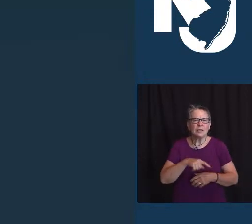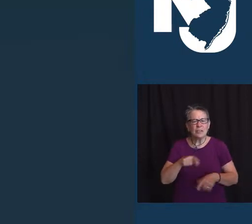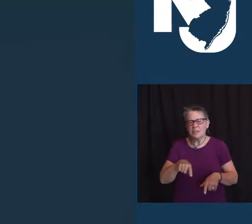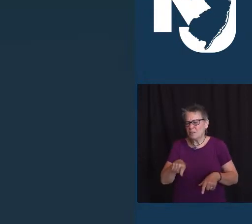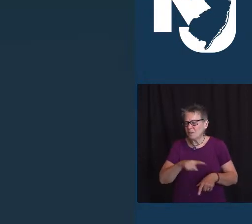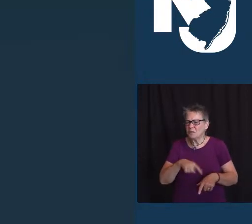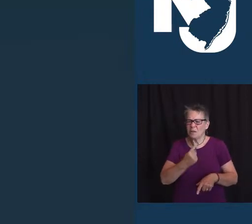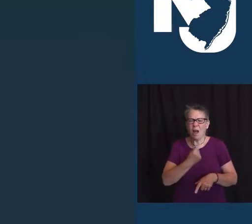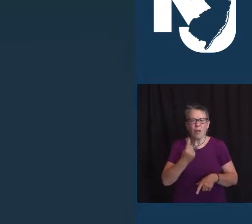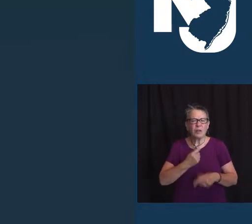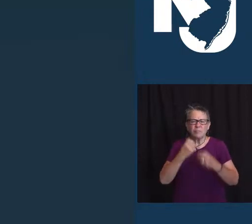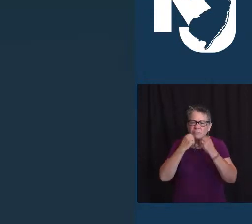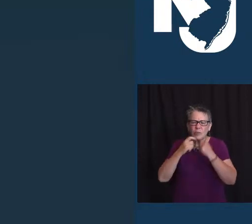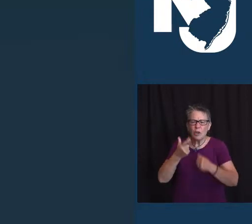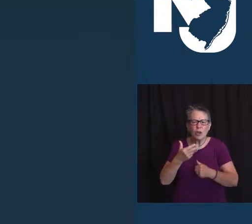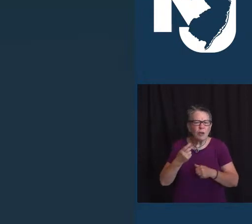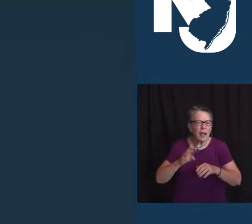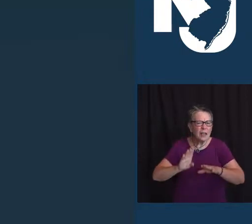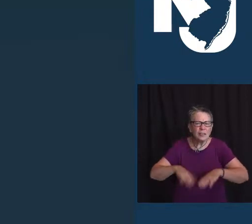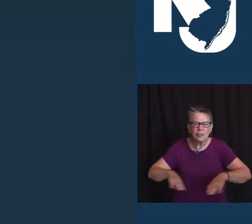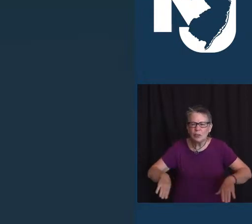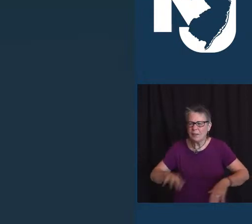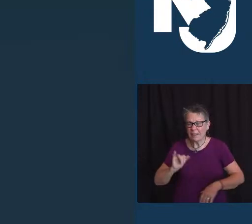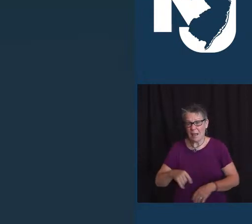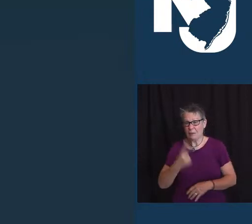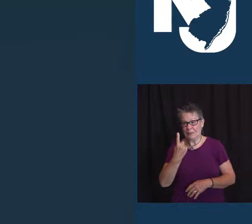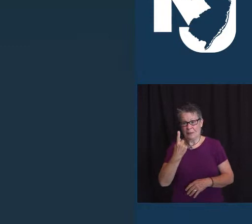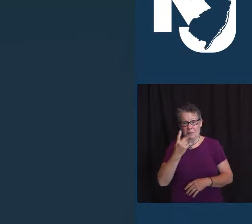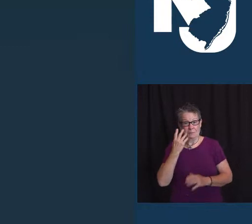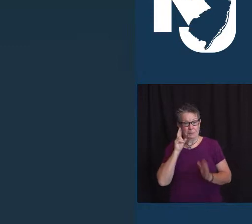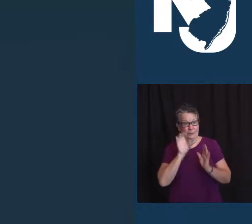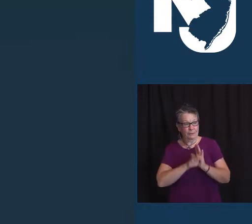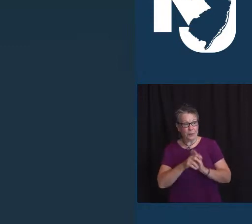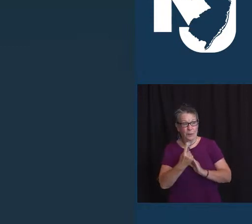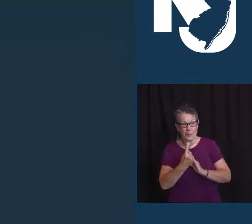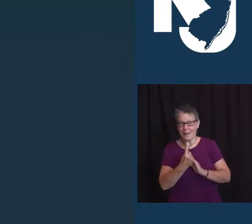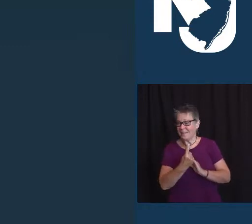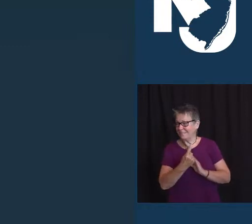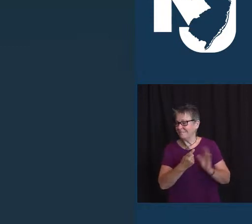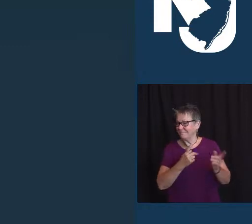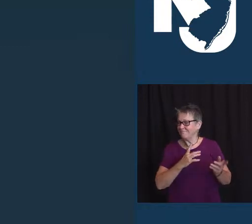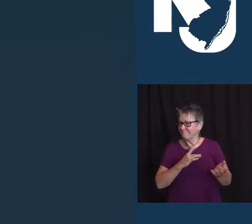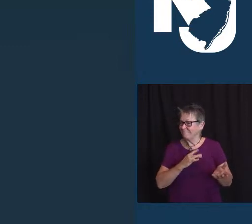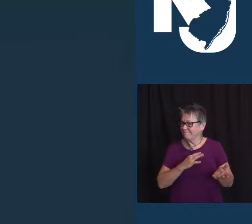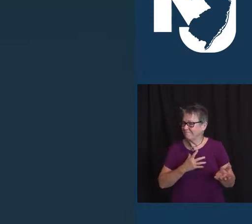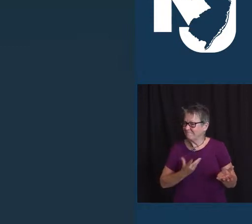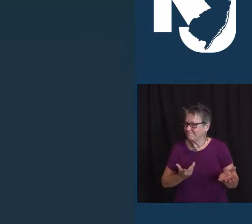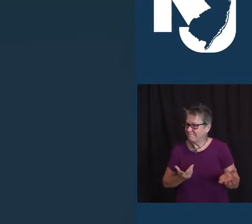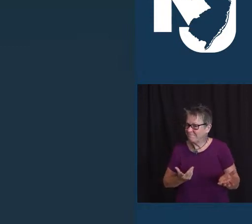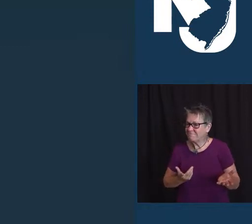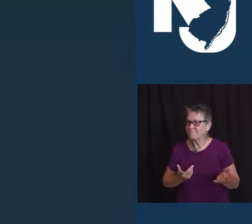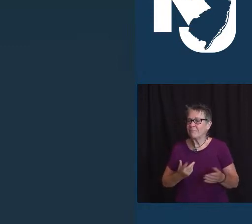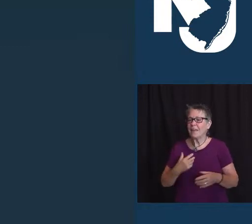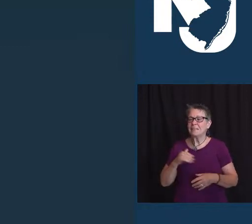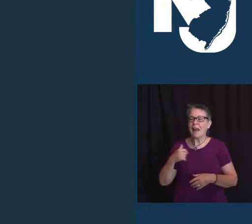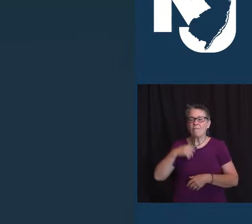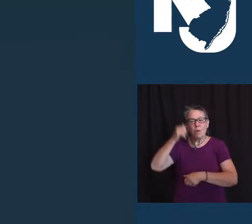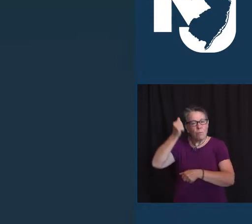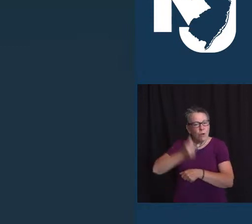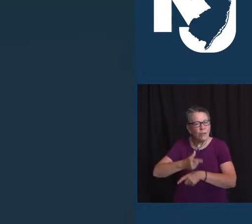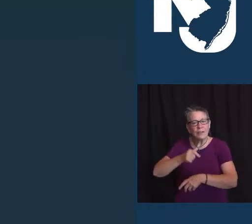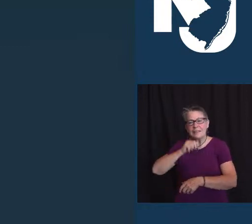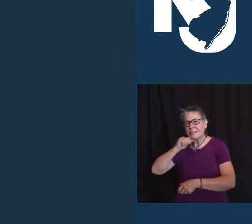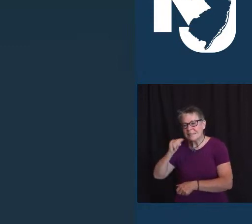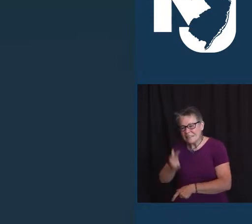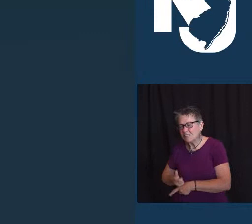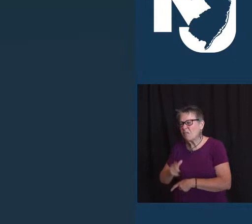young Isabella in the photo with her. She is further survived by her brother William, her sister Joan, along with numerous other